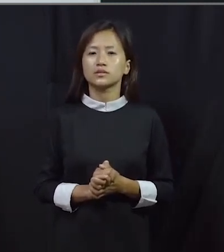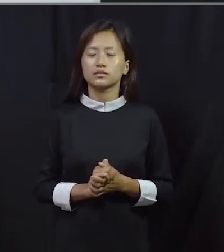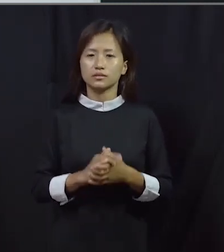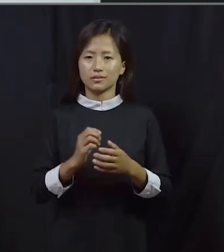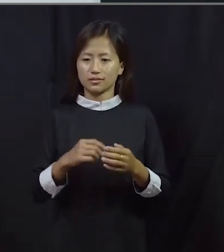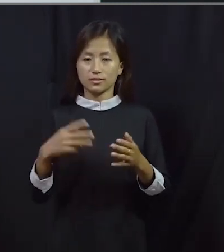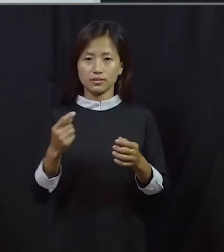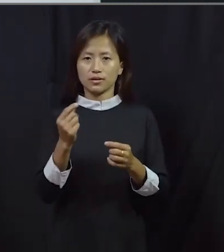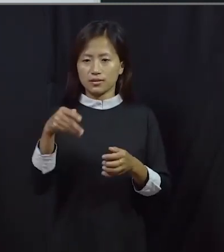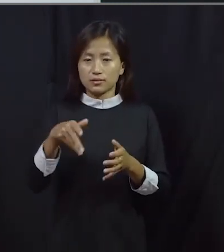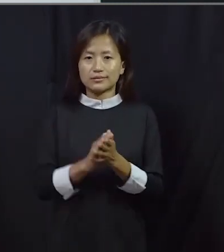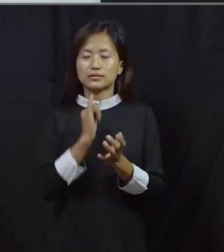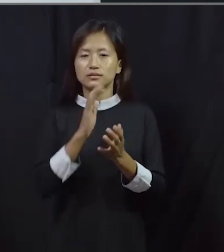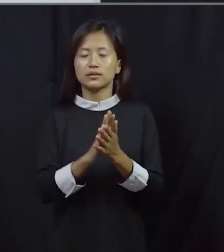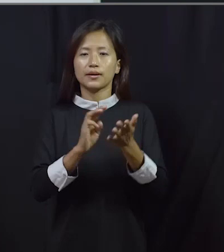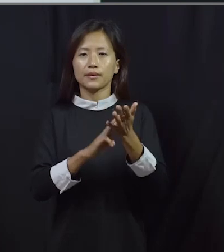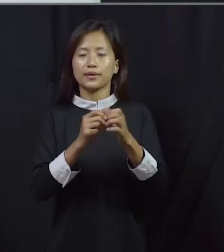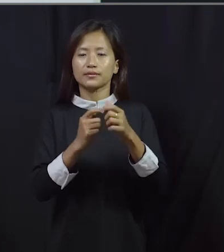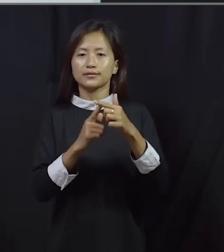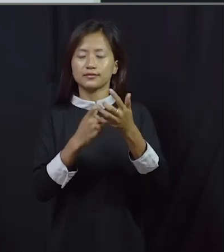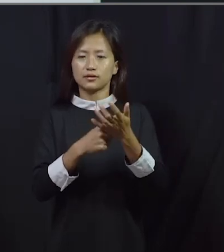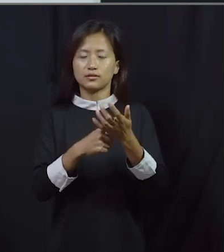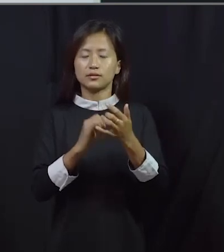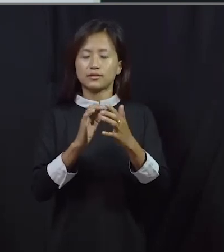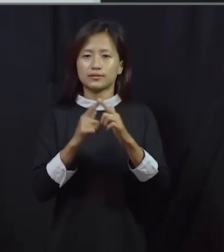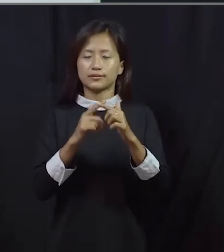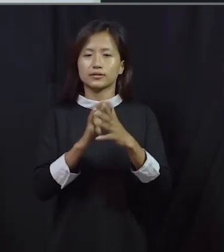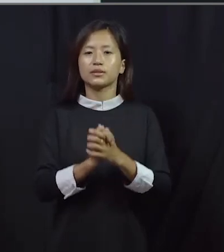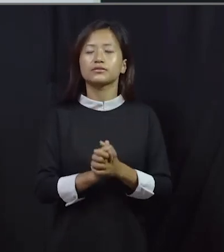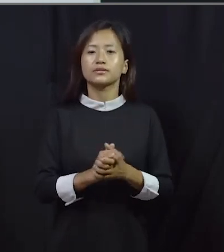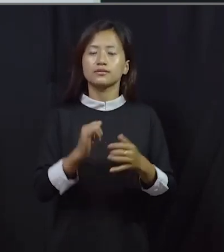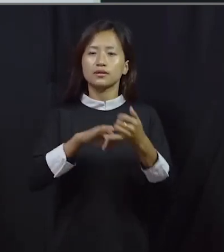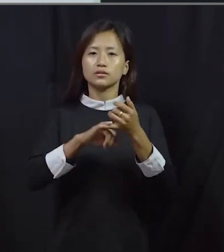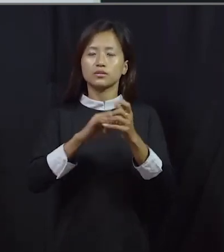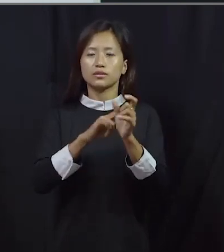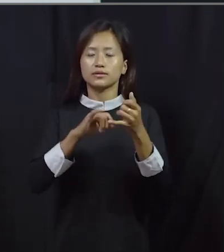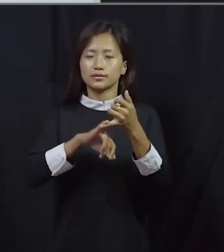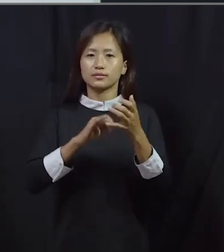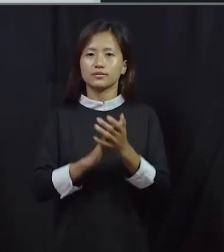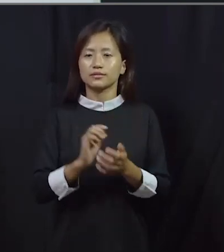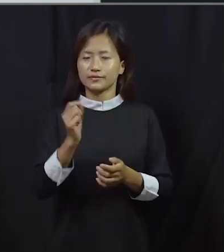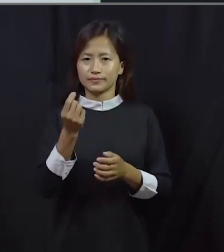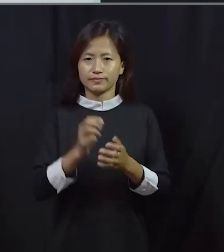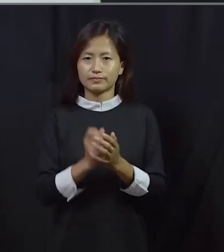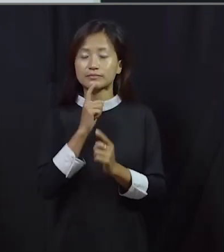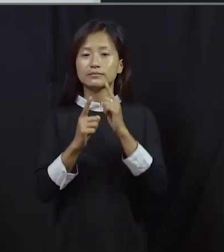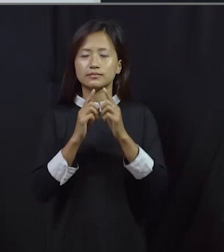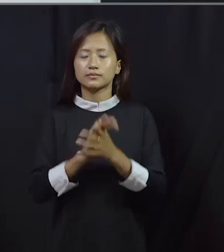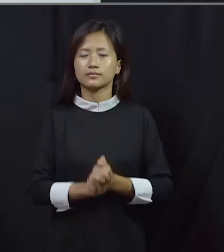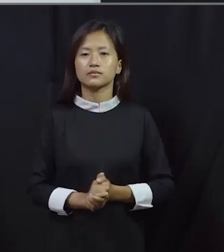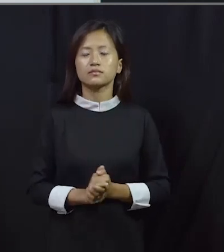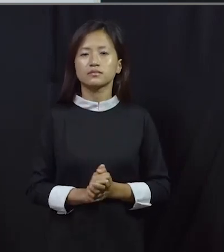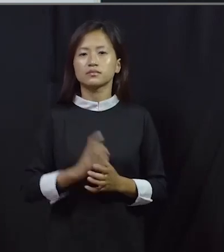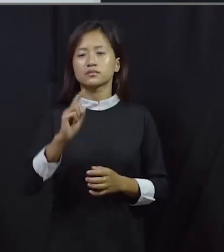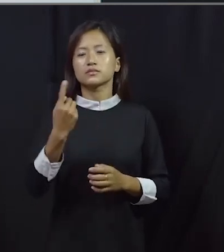metric system of unit. It is what kind of? It is a metric system of unit. I'll tell you what is metrics after some few times. Okay. So next system